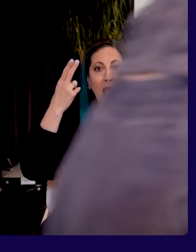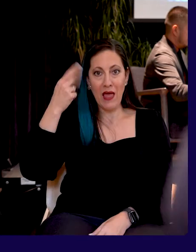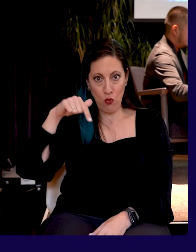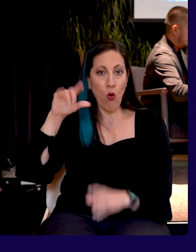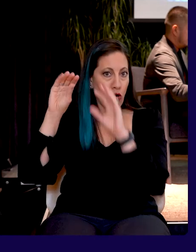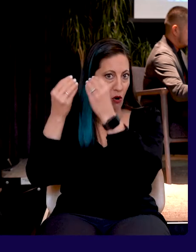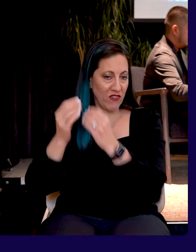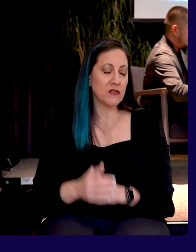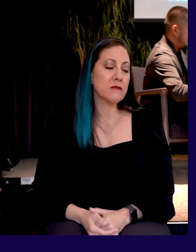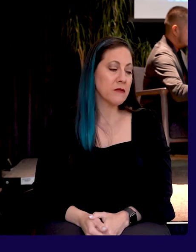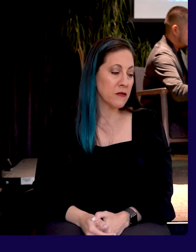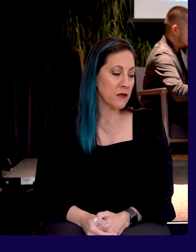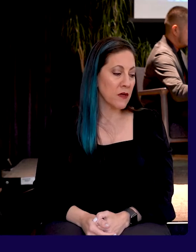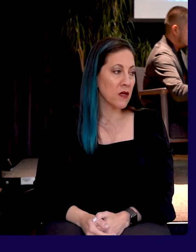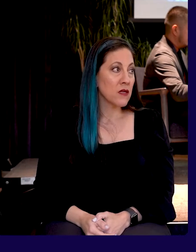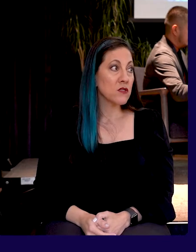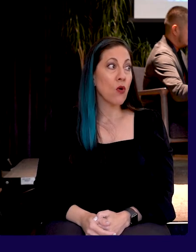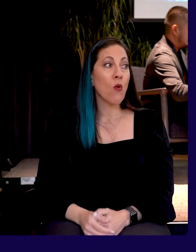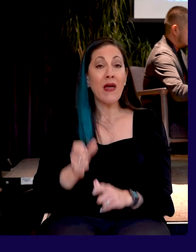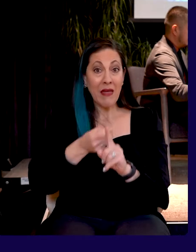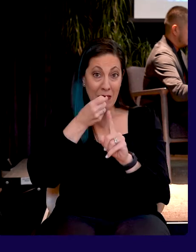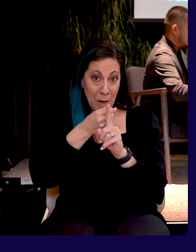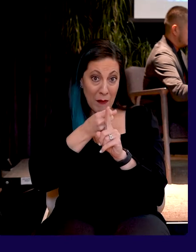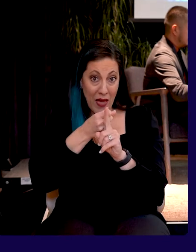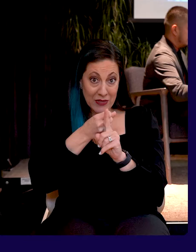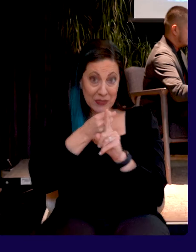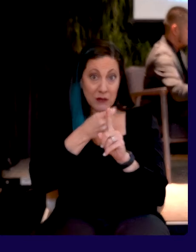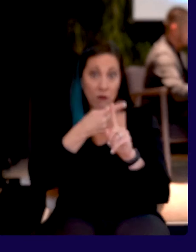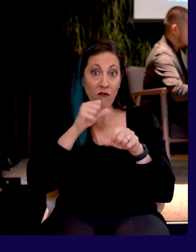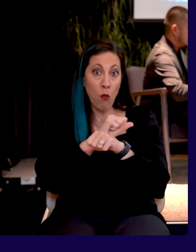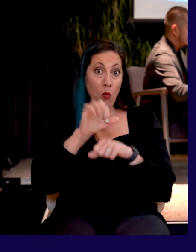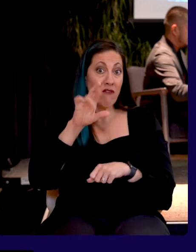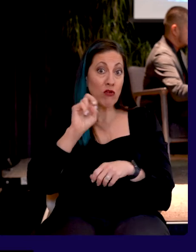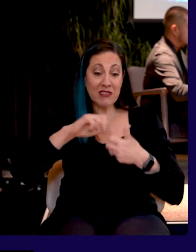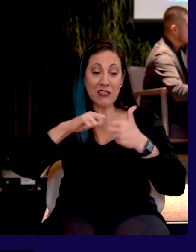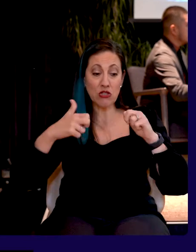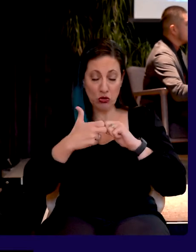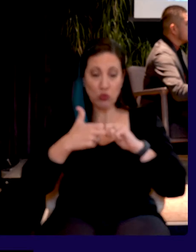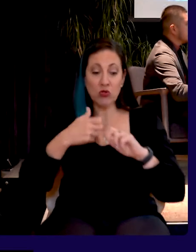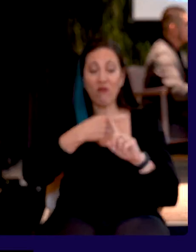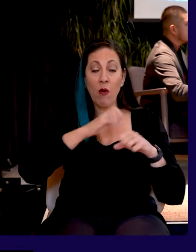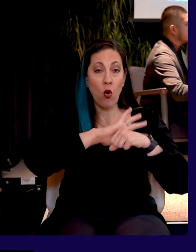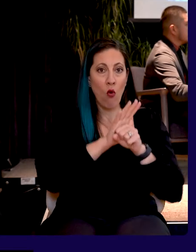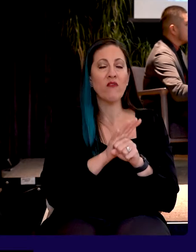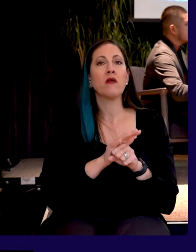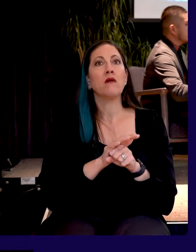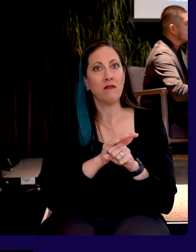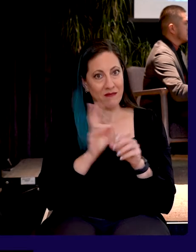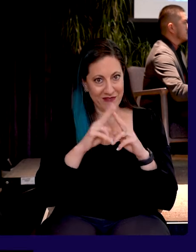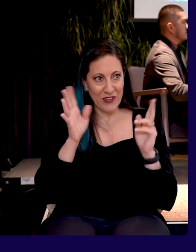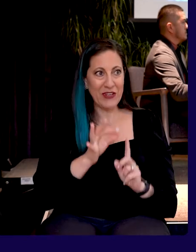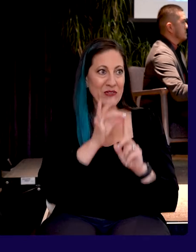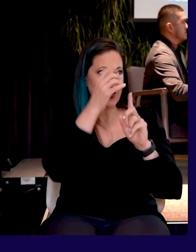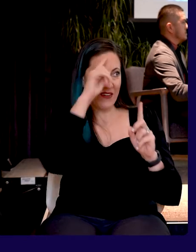So the impact of workforce issues that stem from COVID are very unique